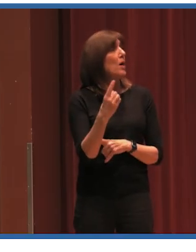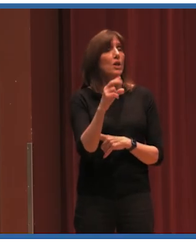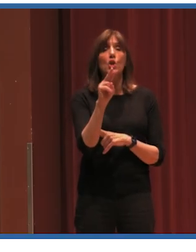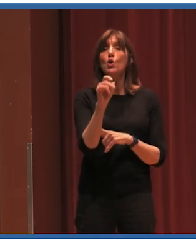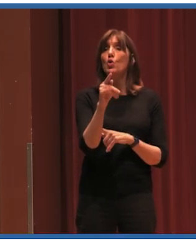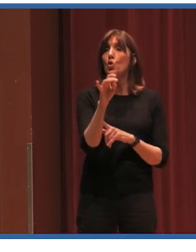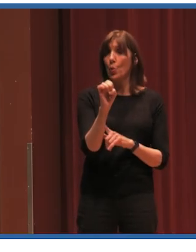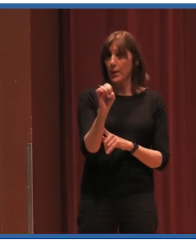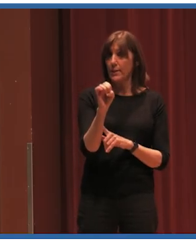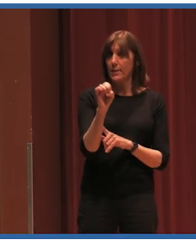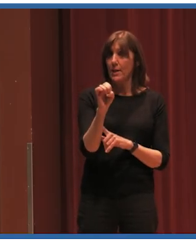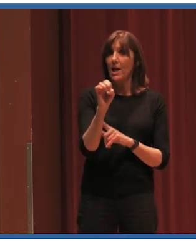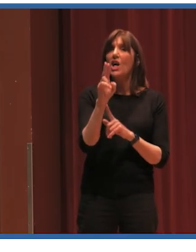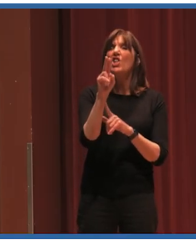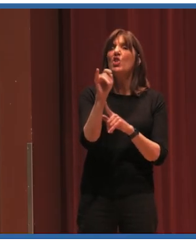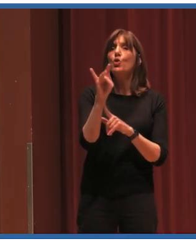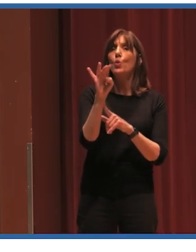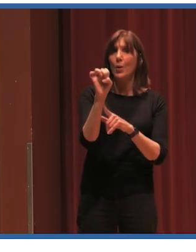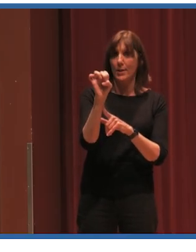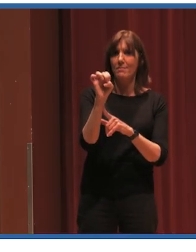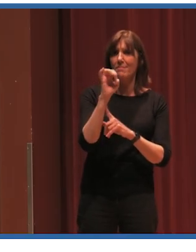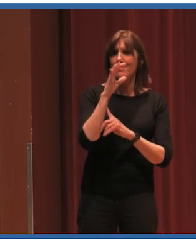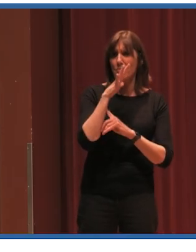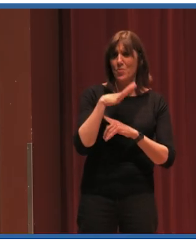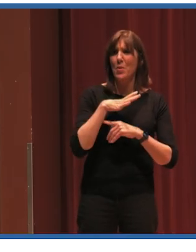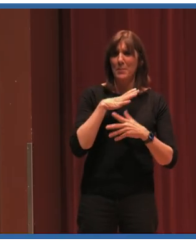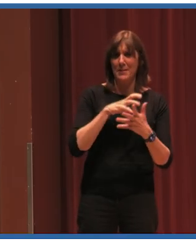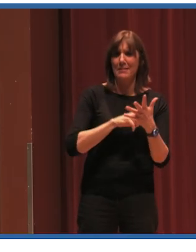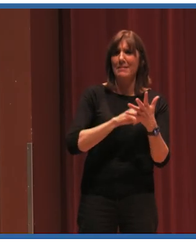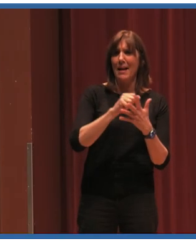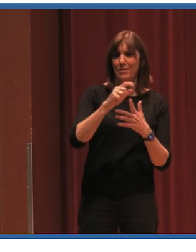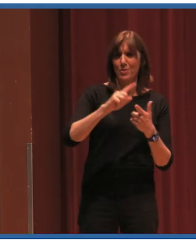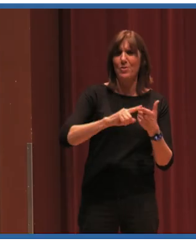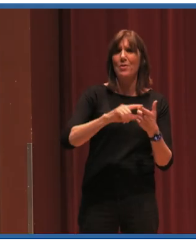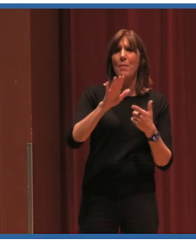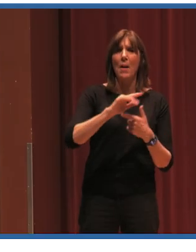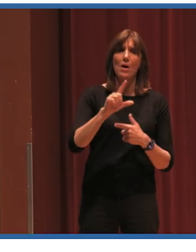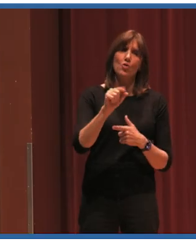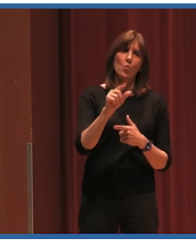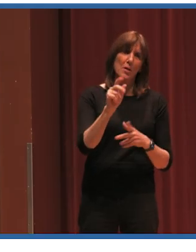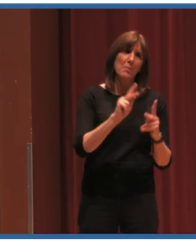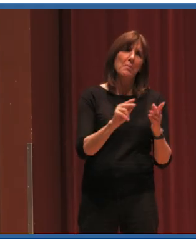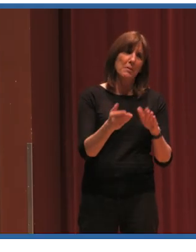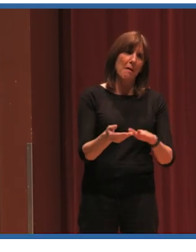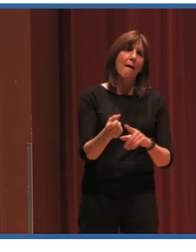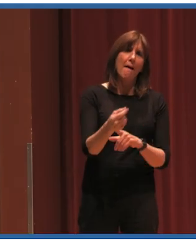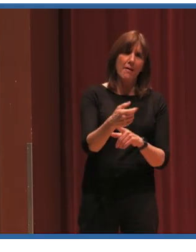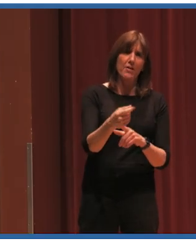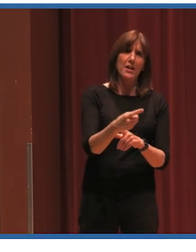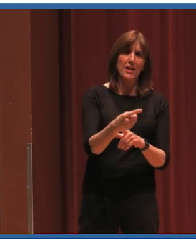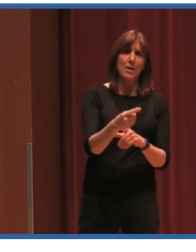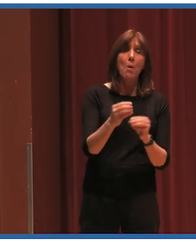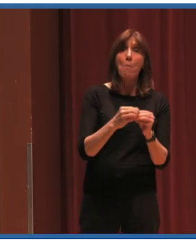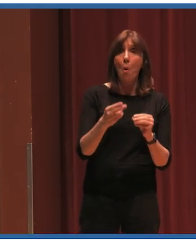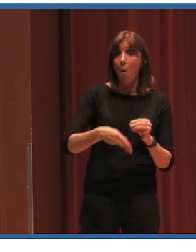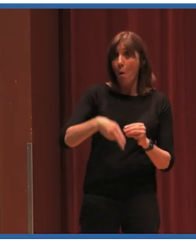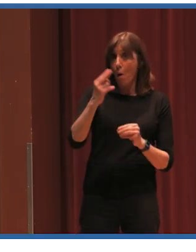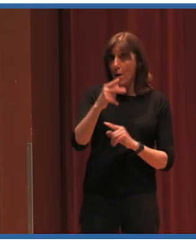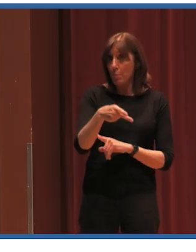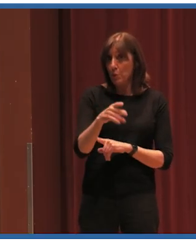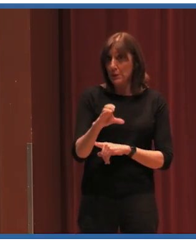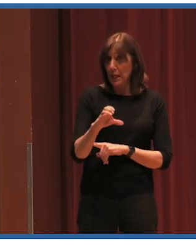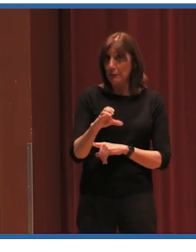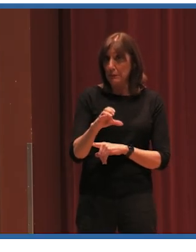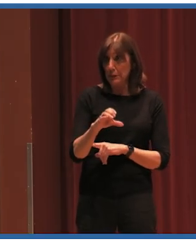cancer, just under 100 cases on average per year, about 20 deaths. And again, this is one where we're seeing a higher incidence and